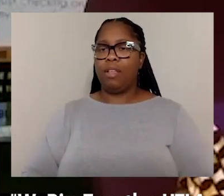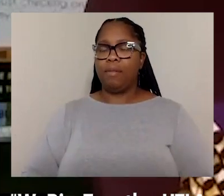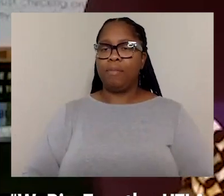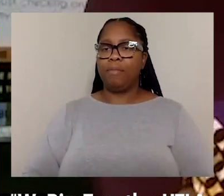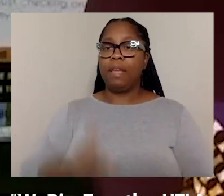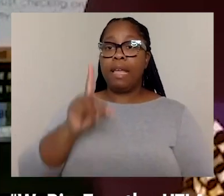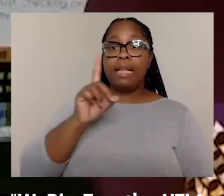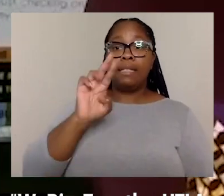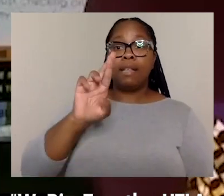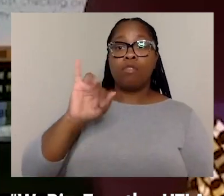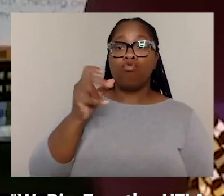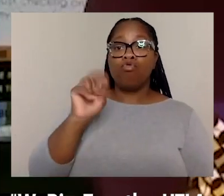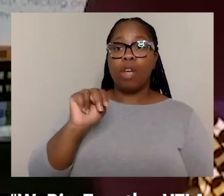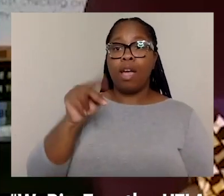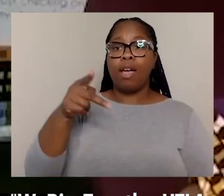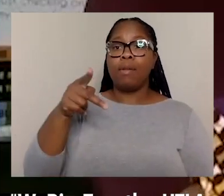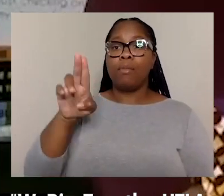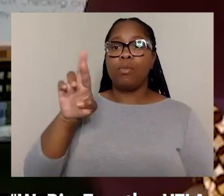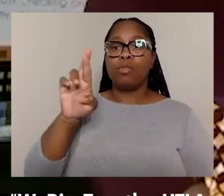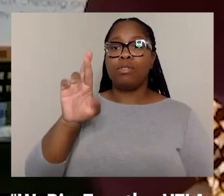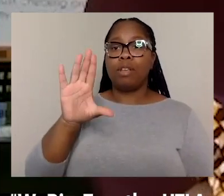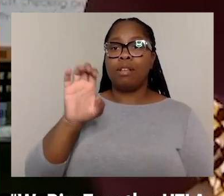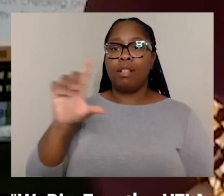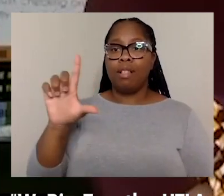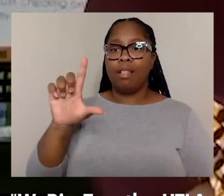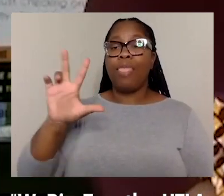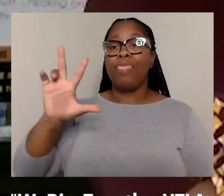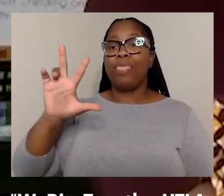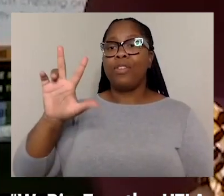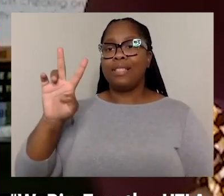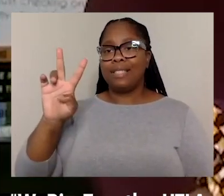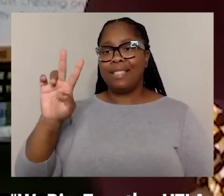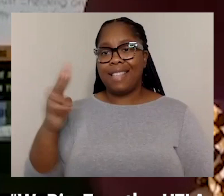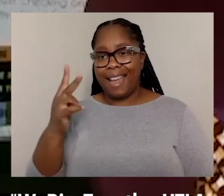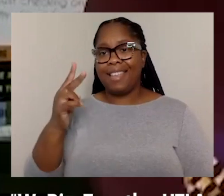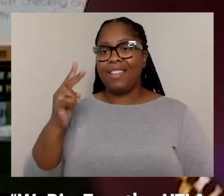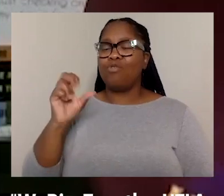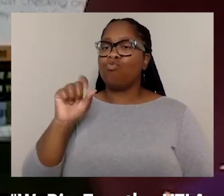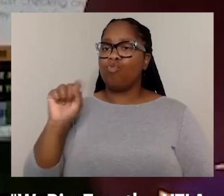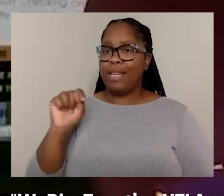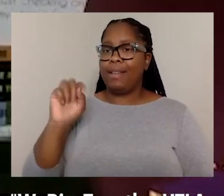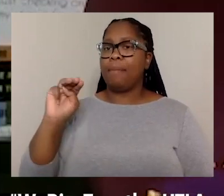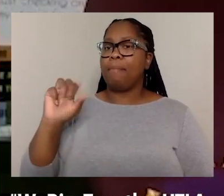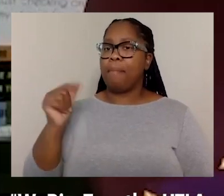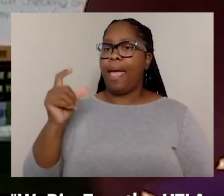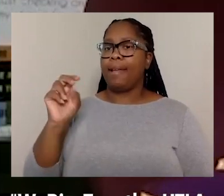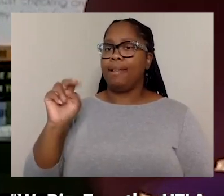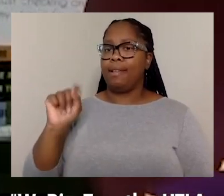Dr. John Purcell, 32nd Street Magnet.